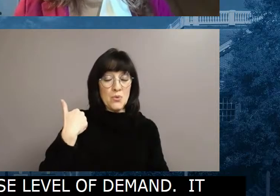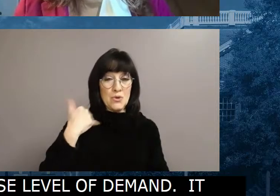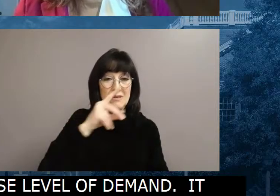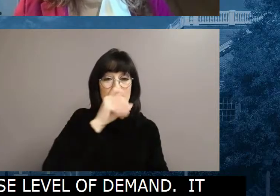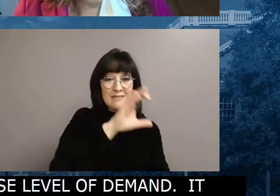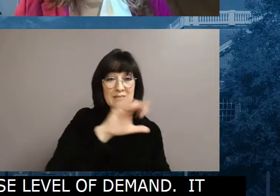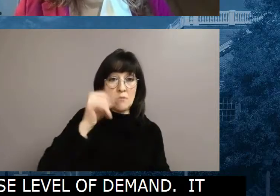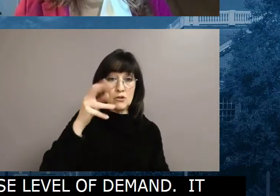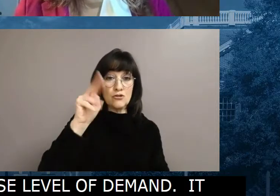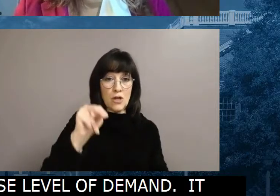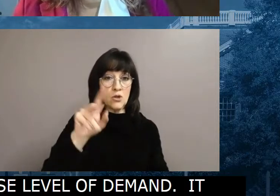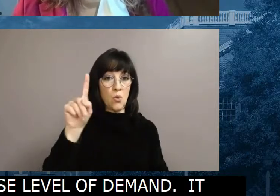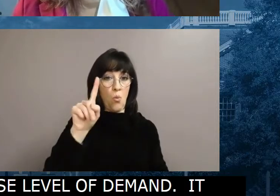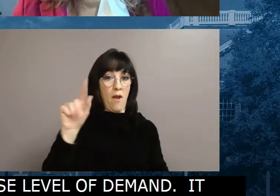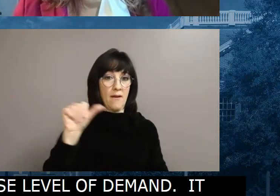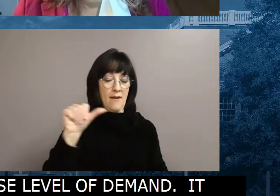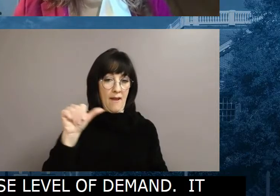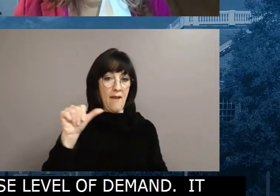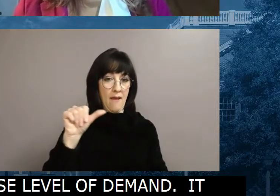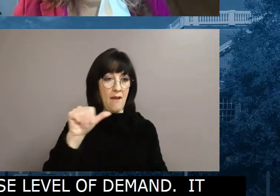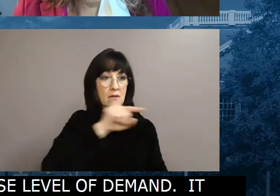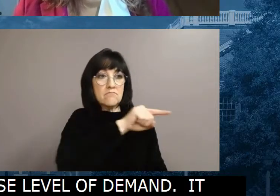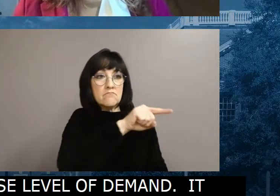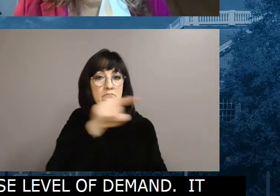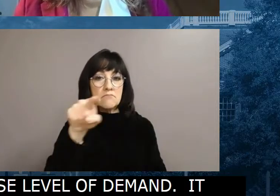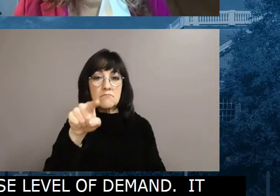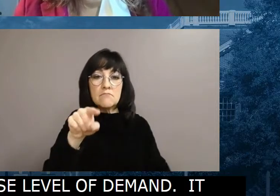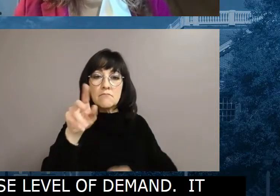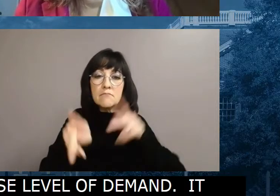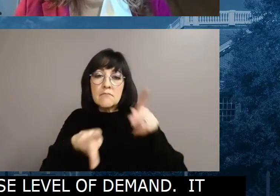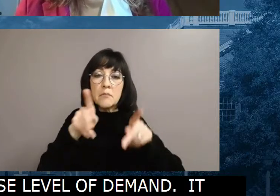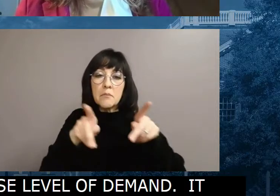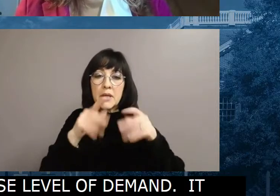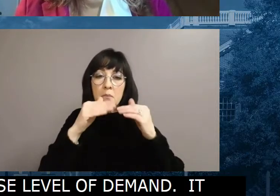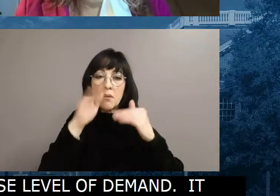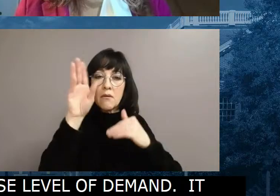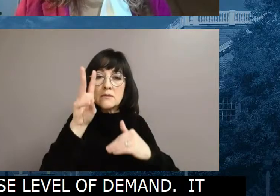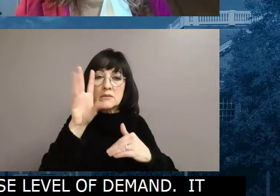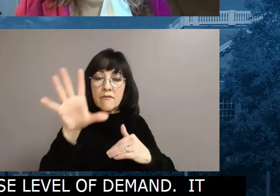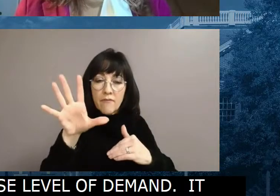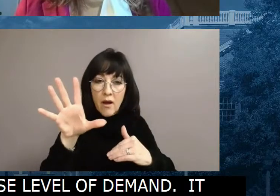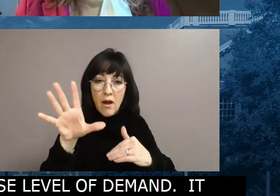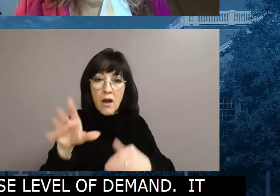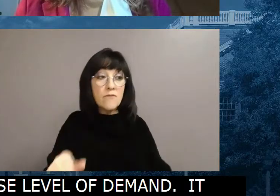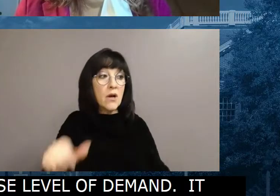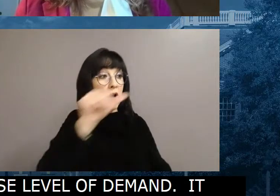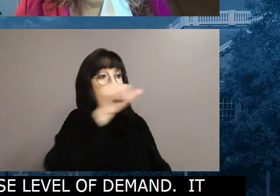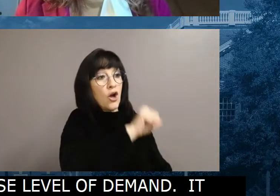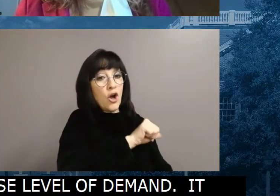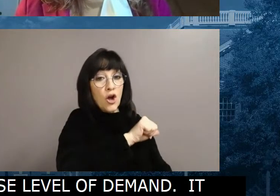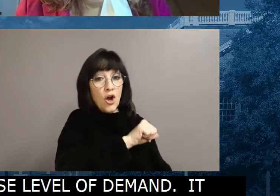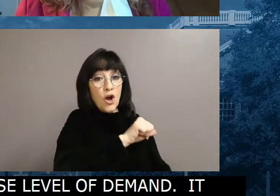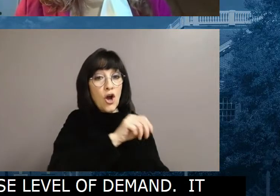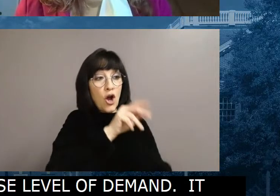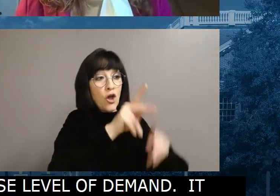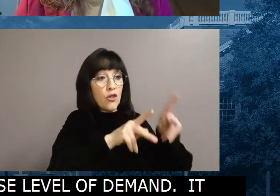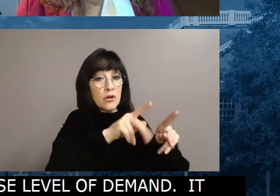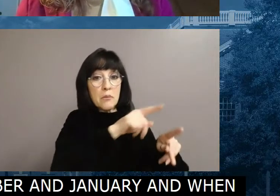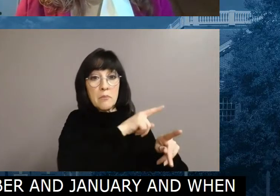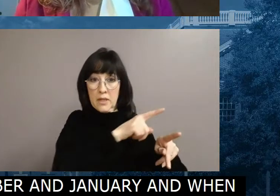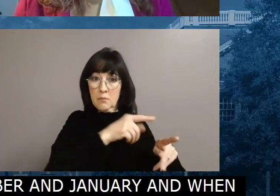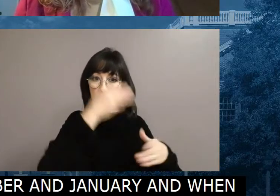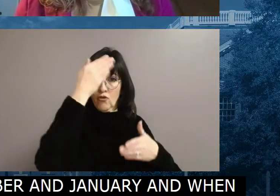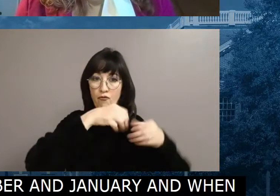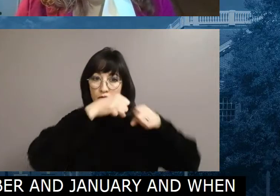those 65 and older, obviously they were both people on the front lines exposed to those with COVID-19, as well